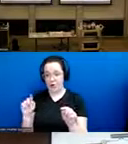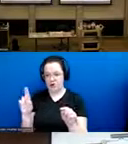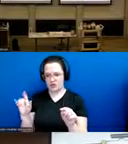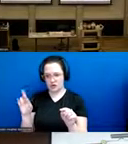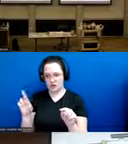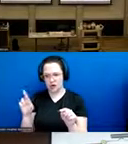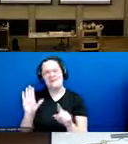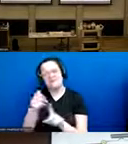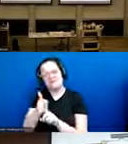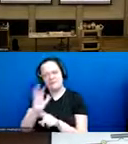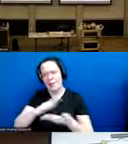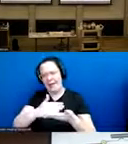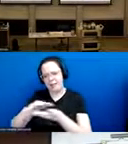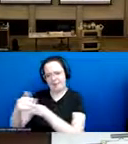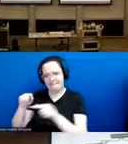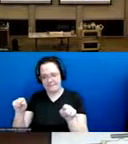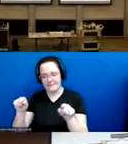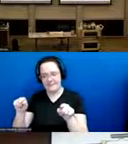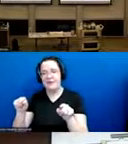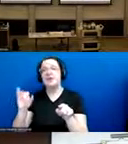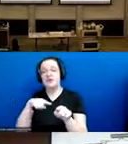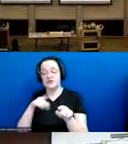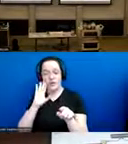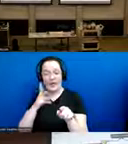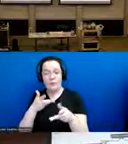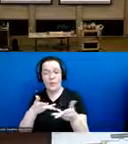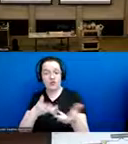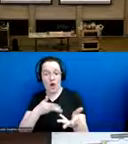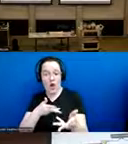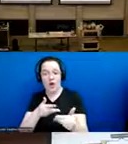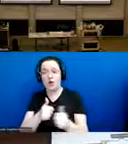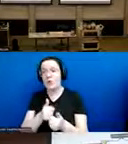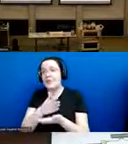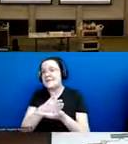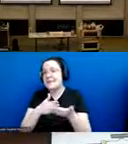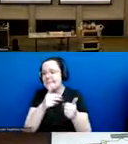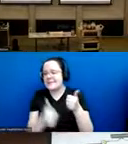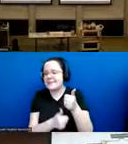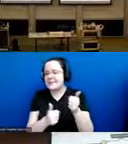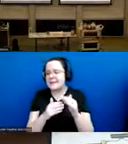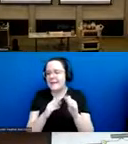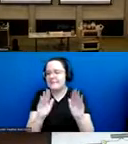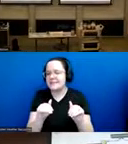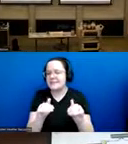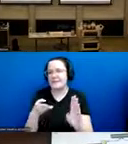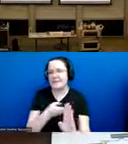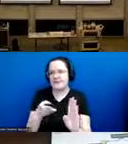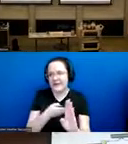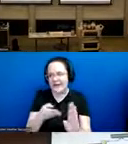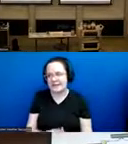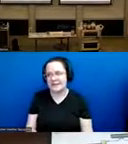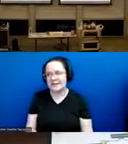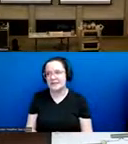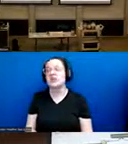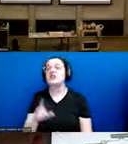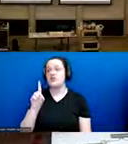So then the node controller will talk to some software interface, which is called a north-bound interface, to the domain